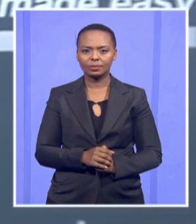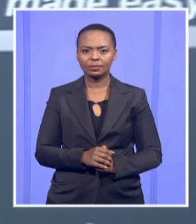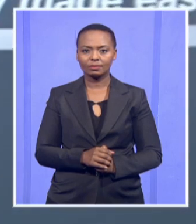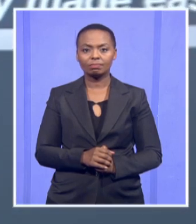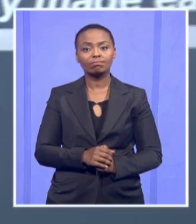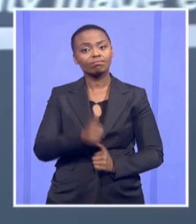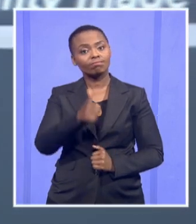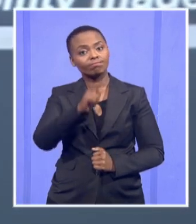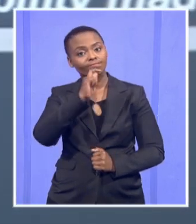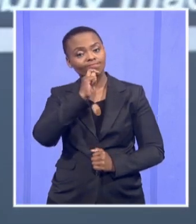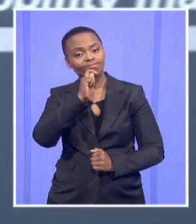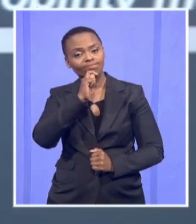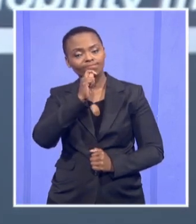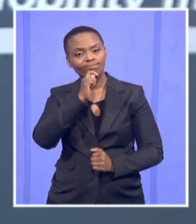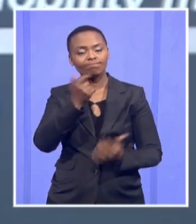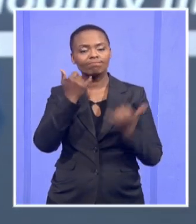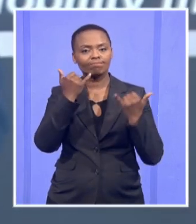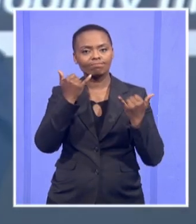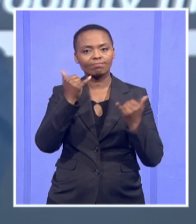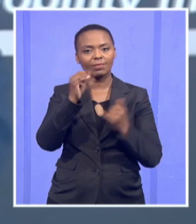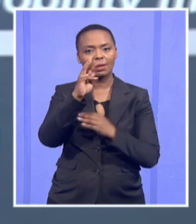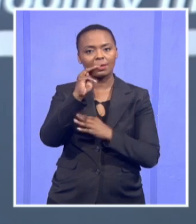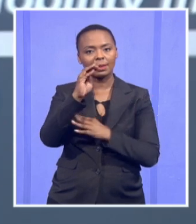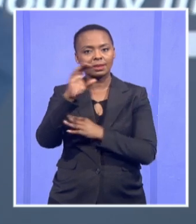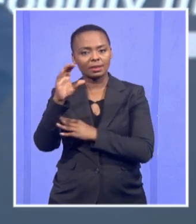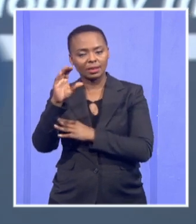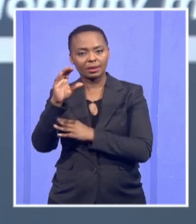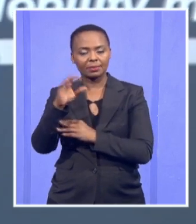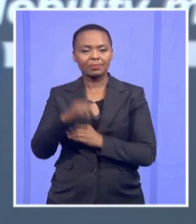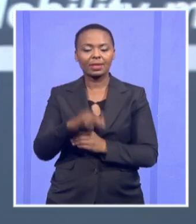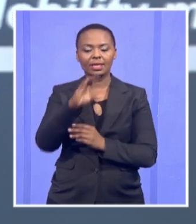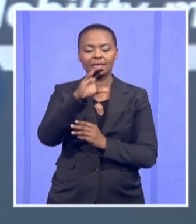Good morning to the MMC, acting CEO,